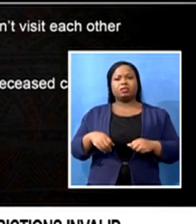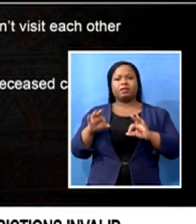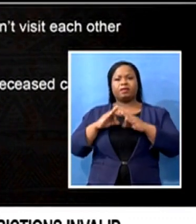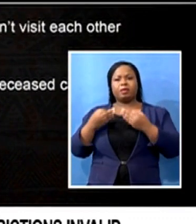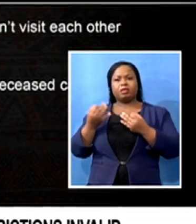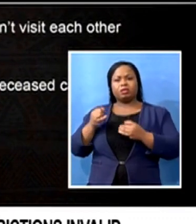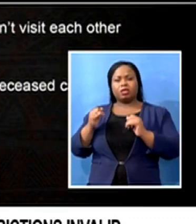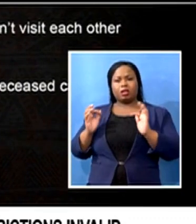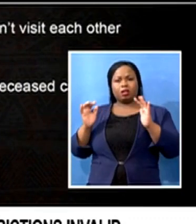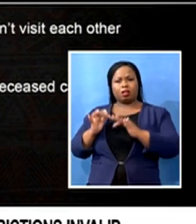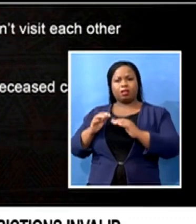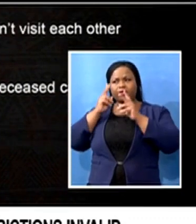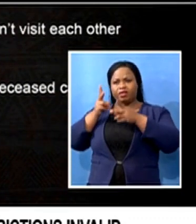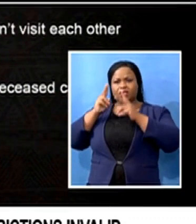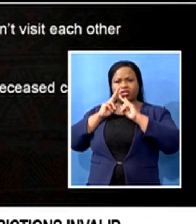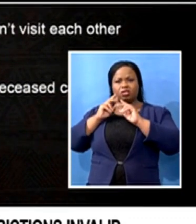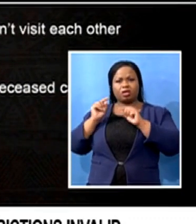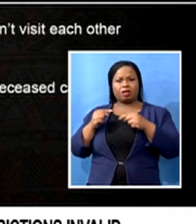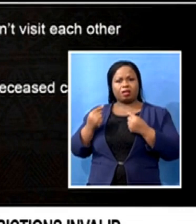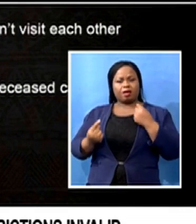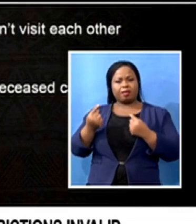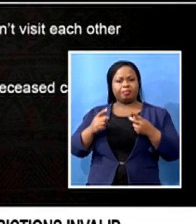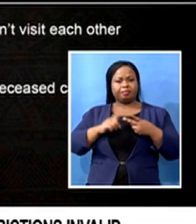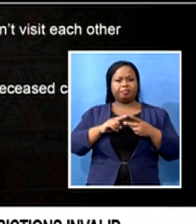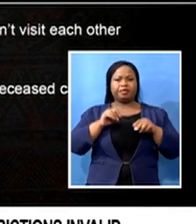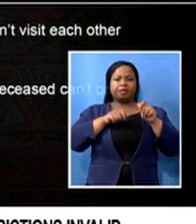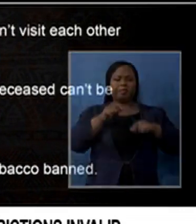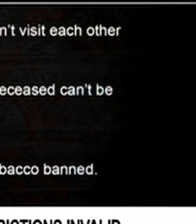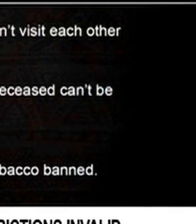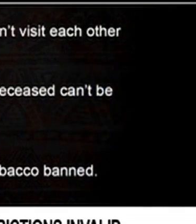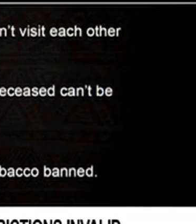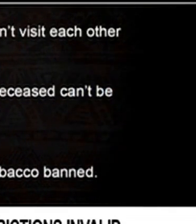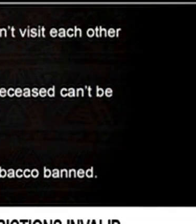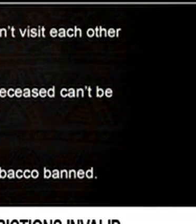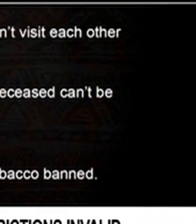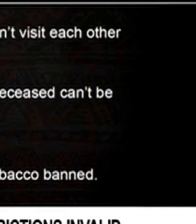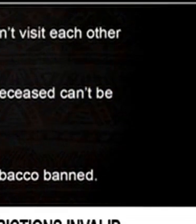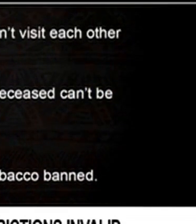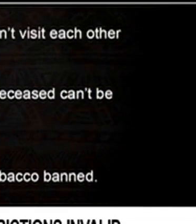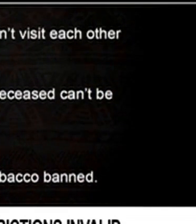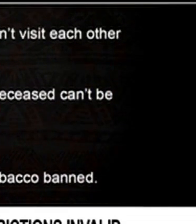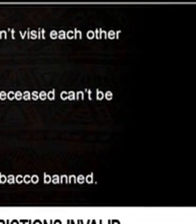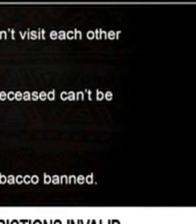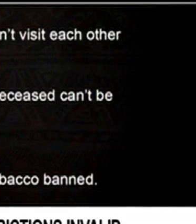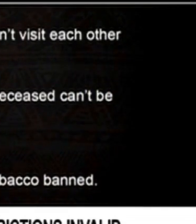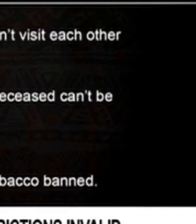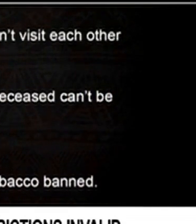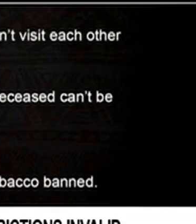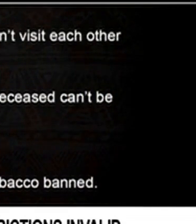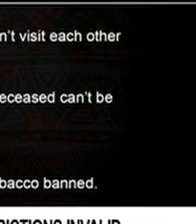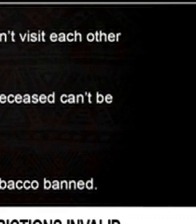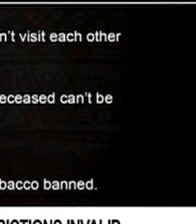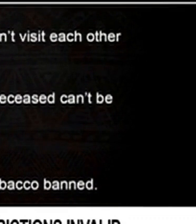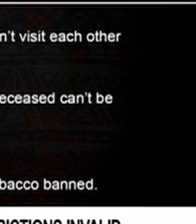People allowed to attend funerals for loved ones but can't view the body. And one that caused much debate, the sale of